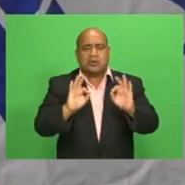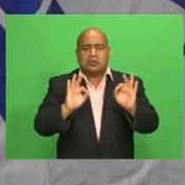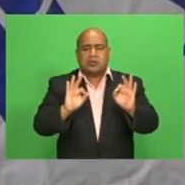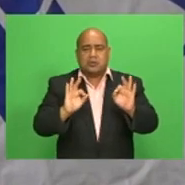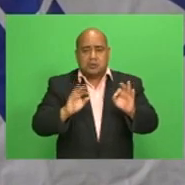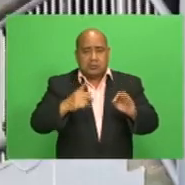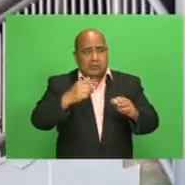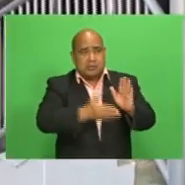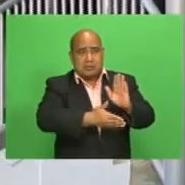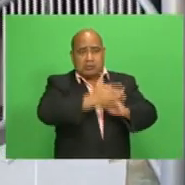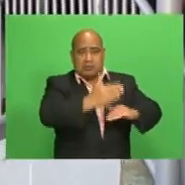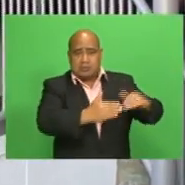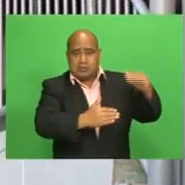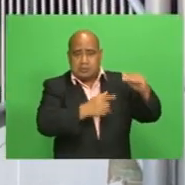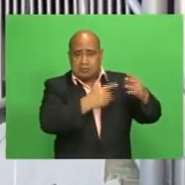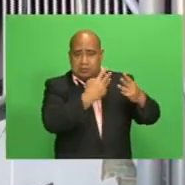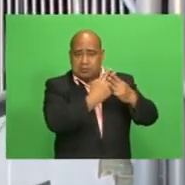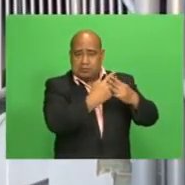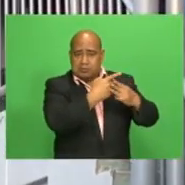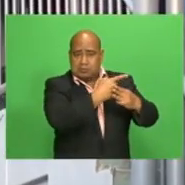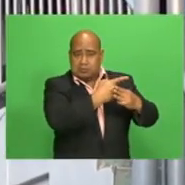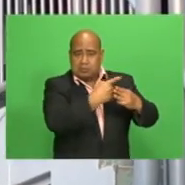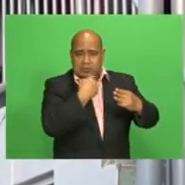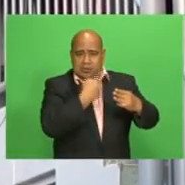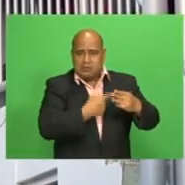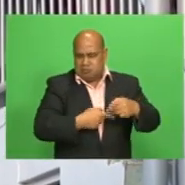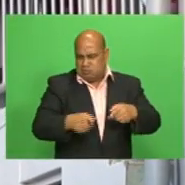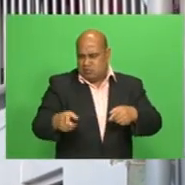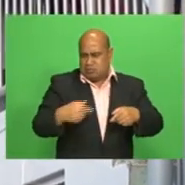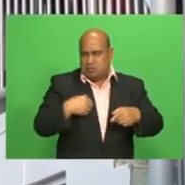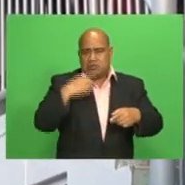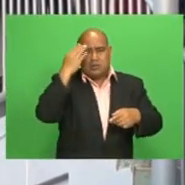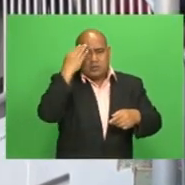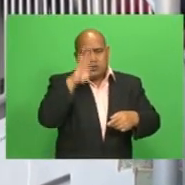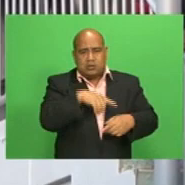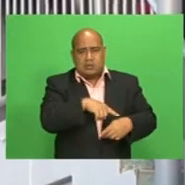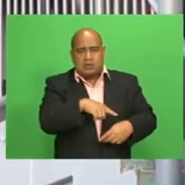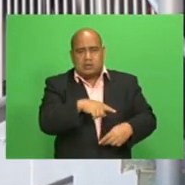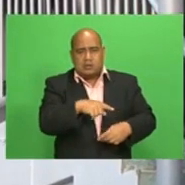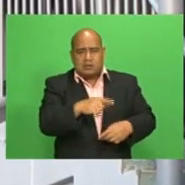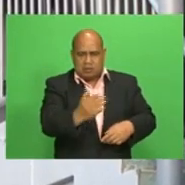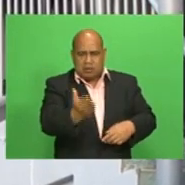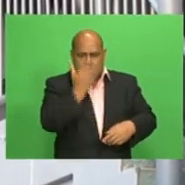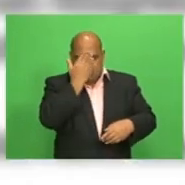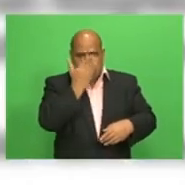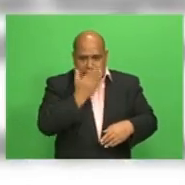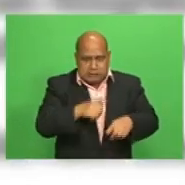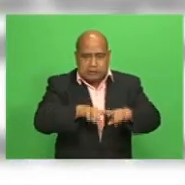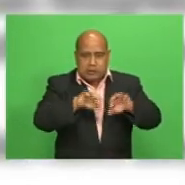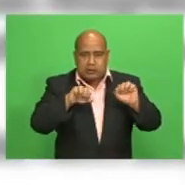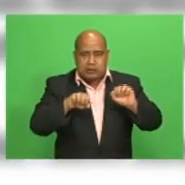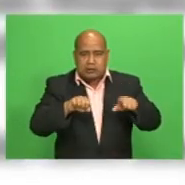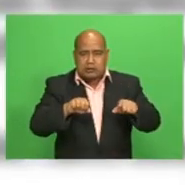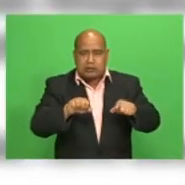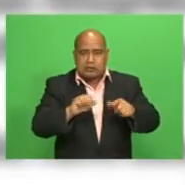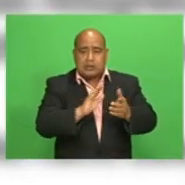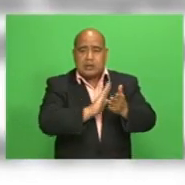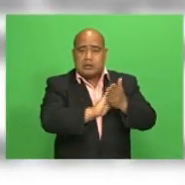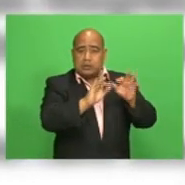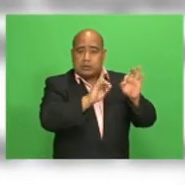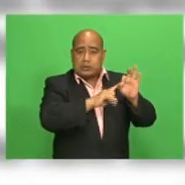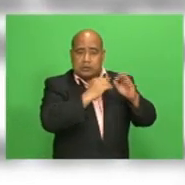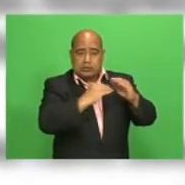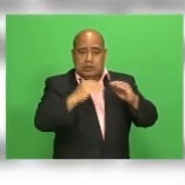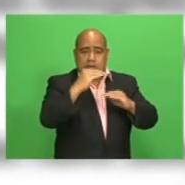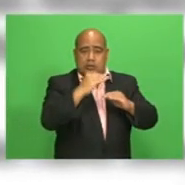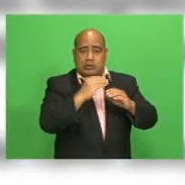Filipe Tuisawau says he is unaware of last night's police raid at the party headquarters. The Fiji Exposed Forum Facebook page,